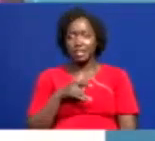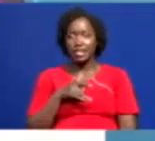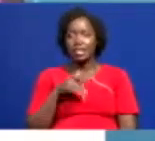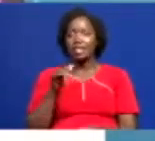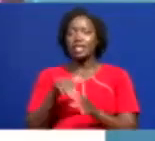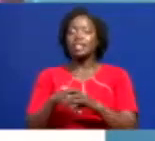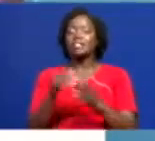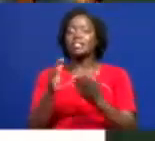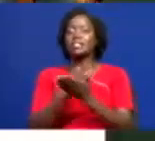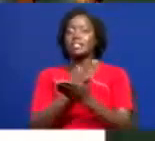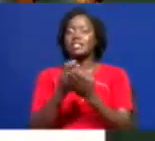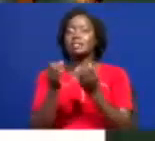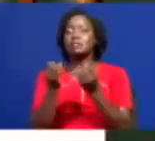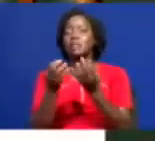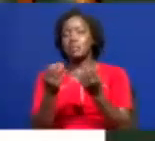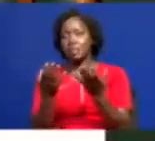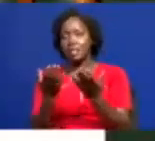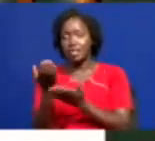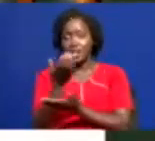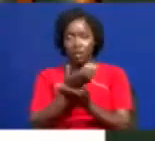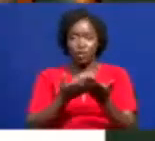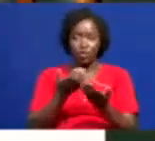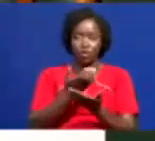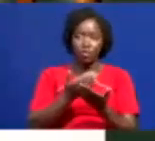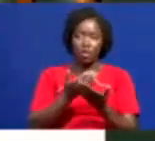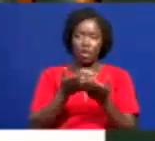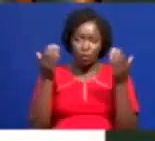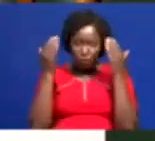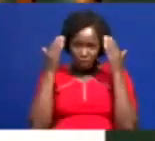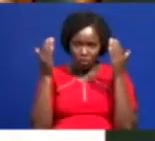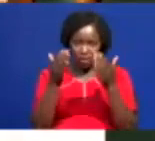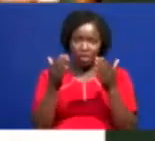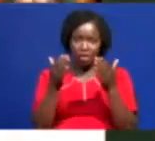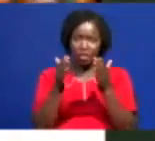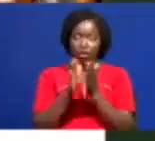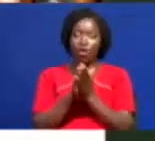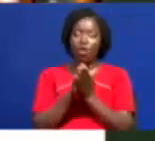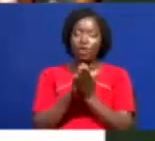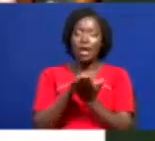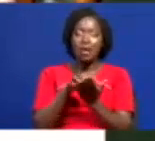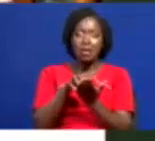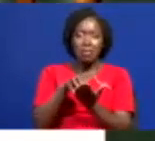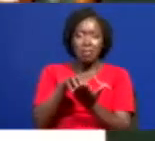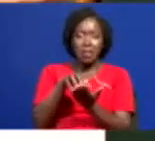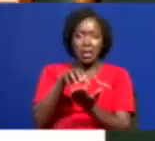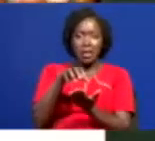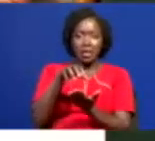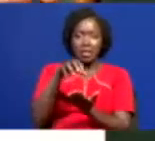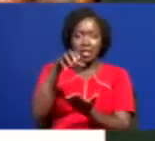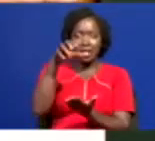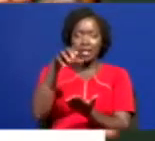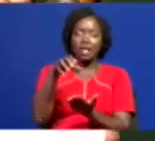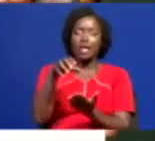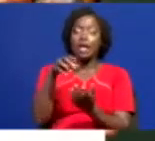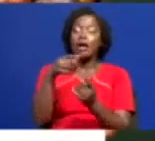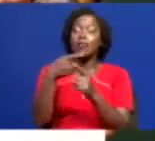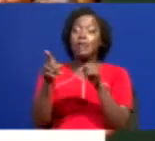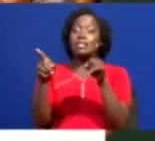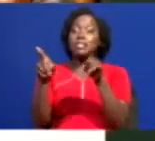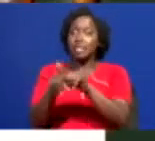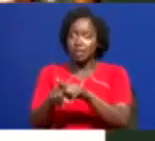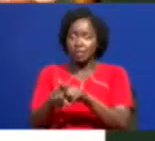a number of sectors. The economy, we are concentrating on baking the cake. But even when we are baking the